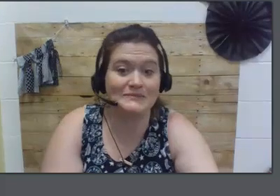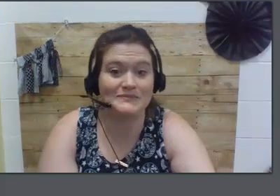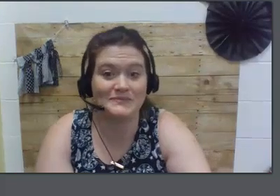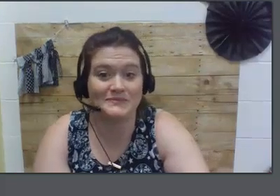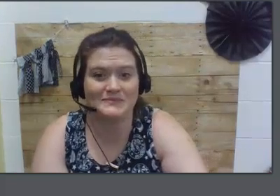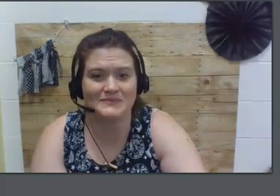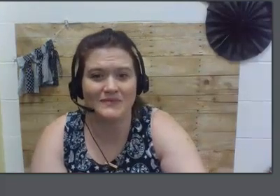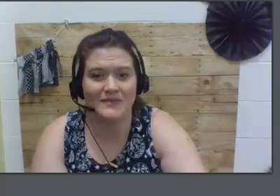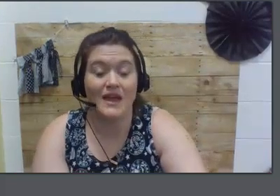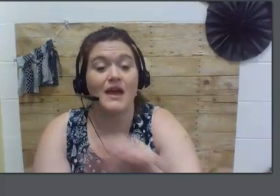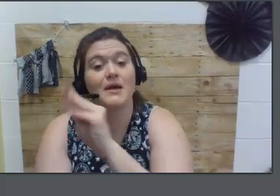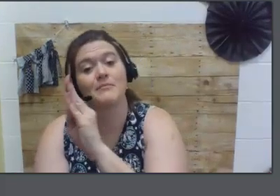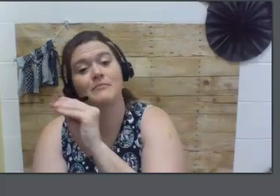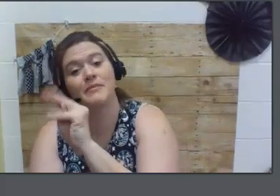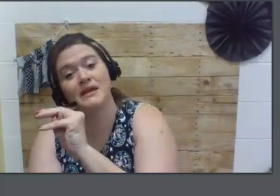bands.